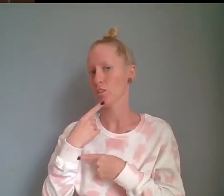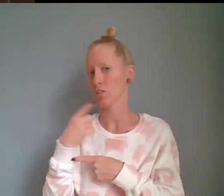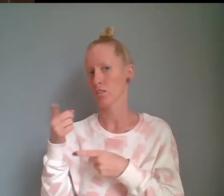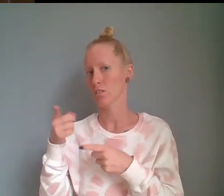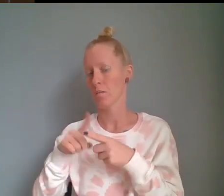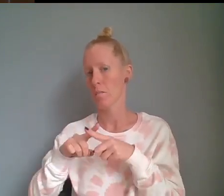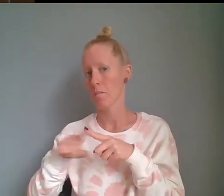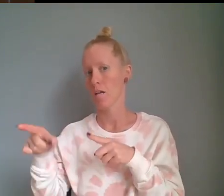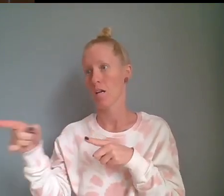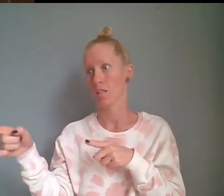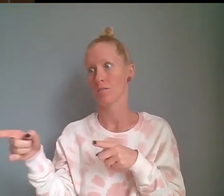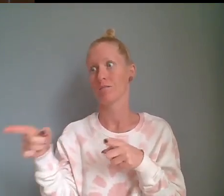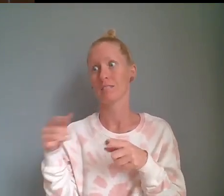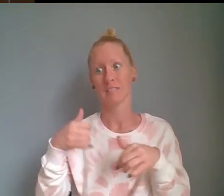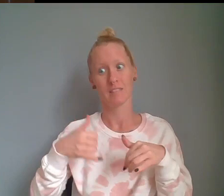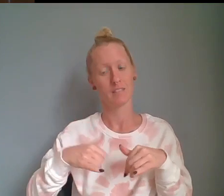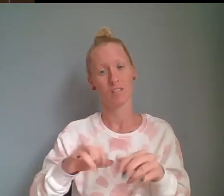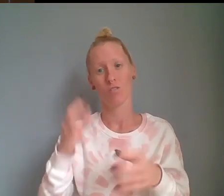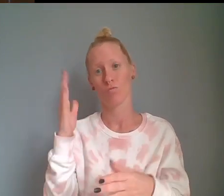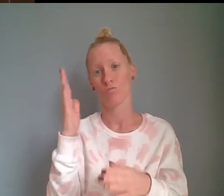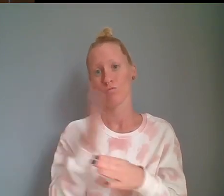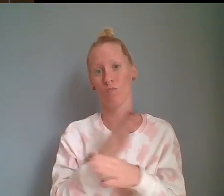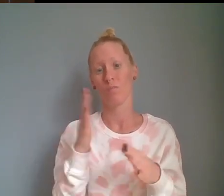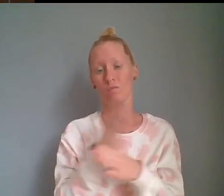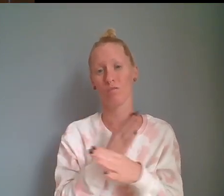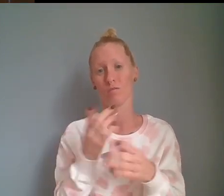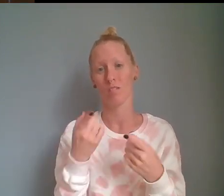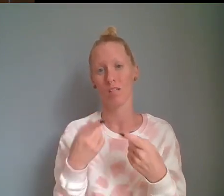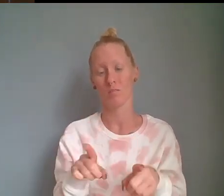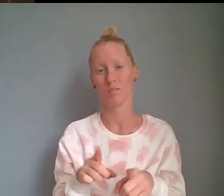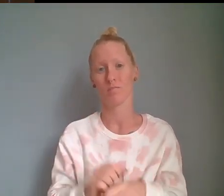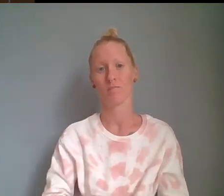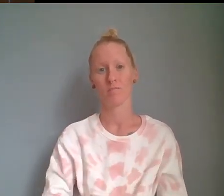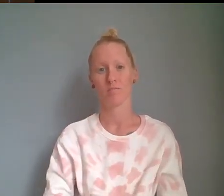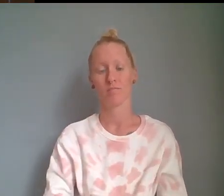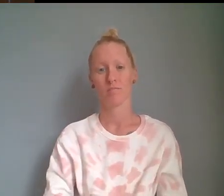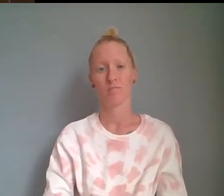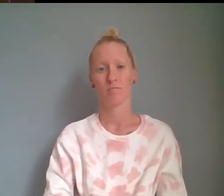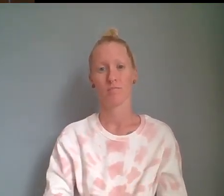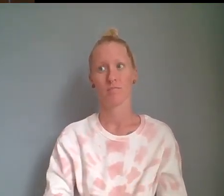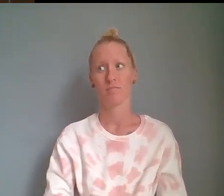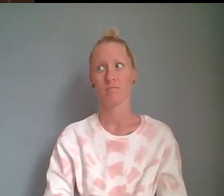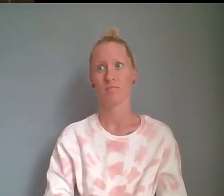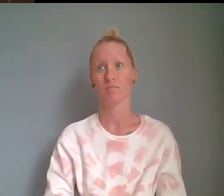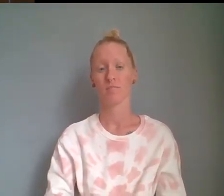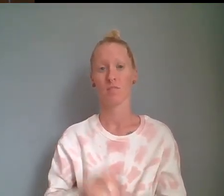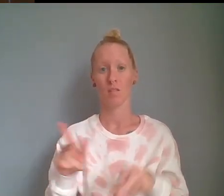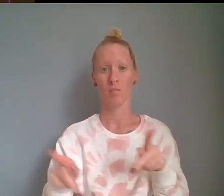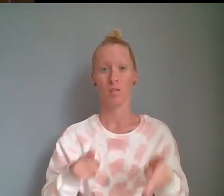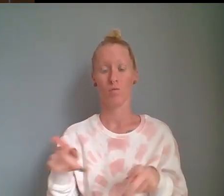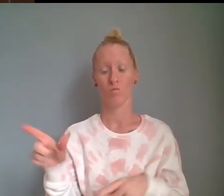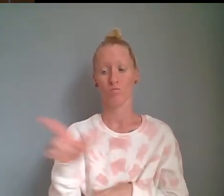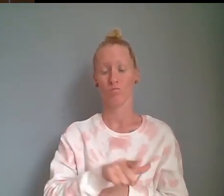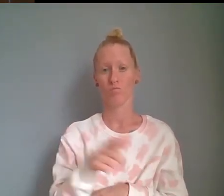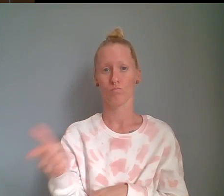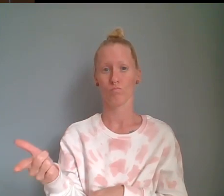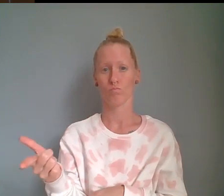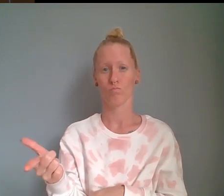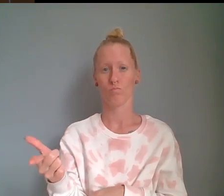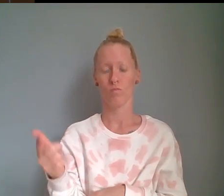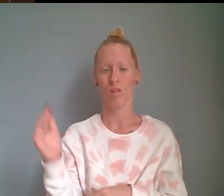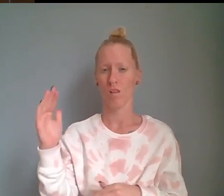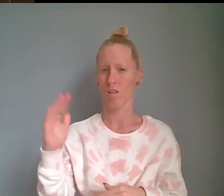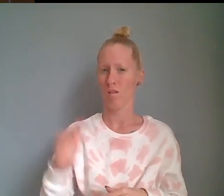can see it still gets him into trouble. Now, there are people who cycle between fairly